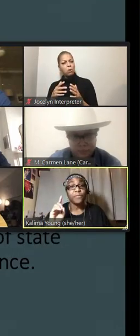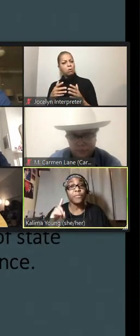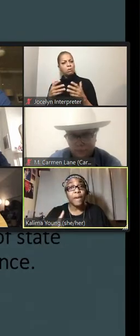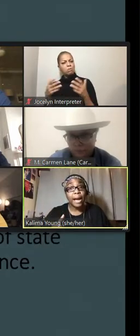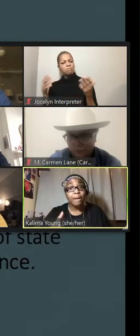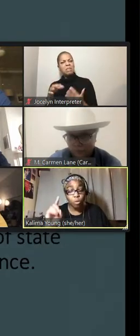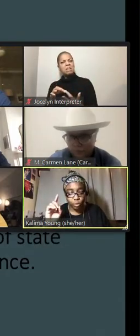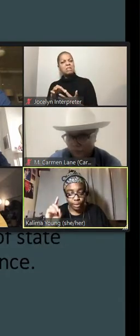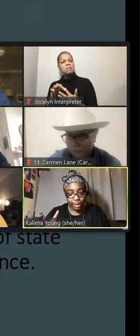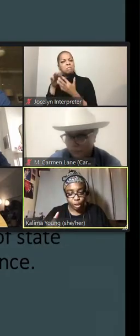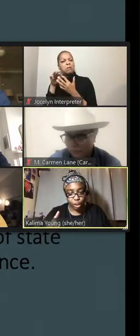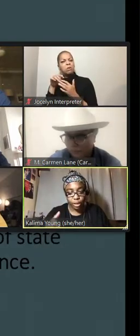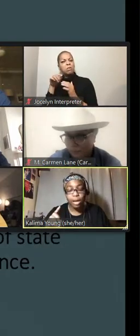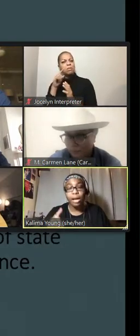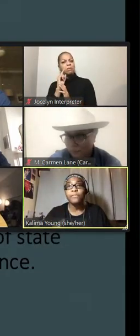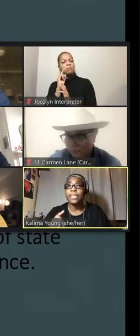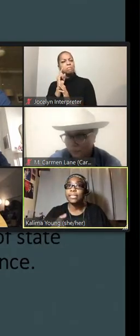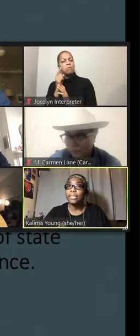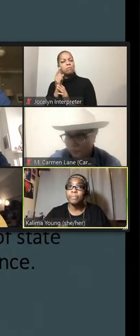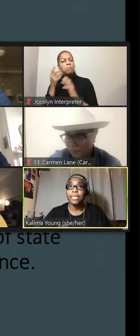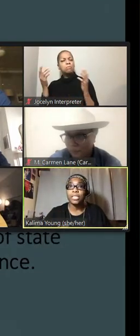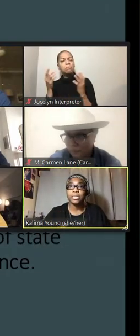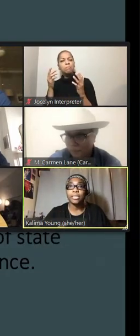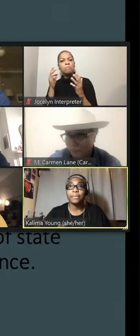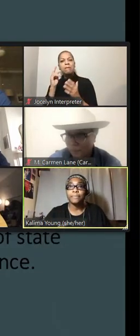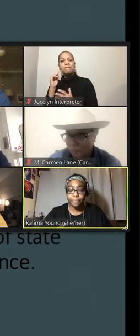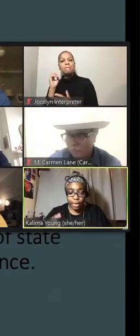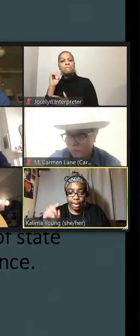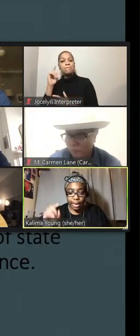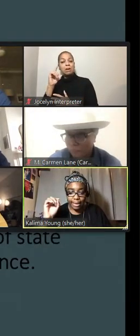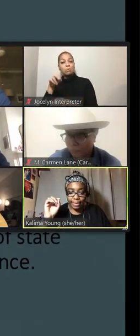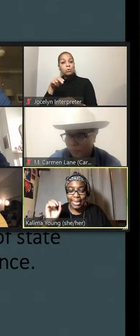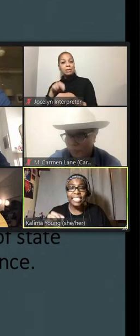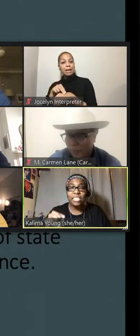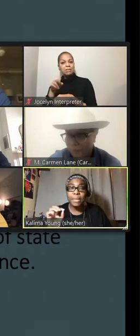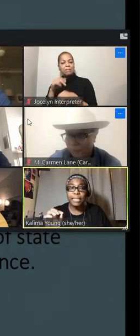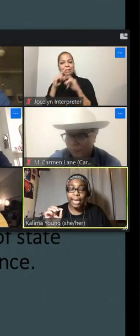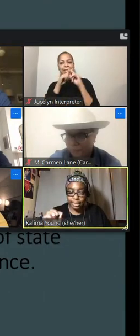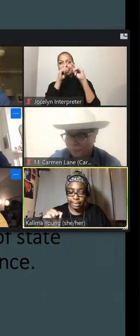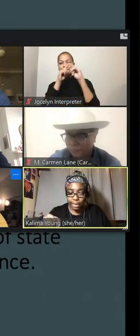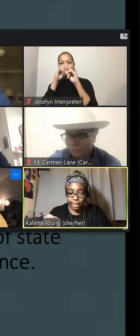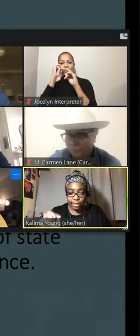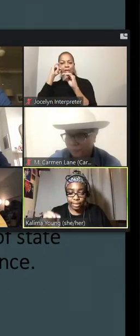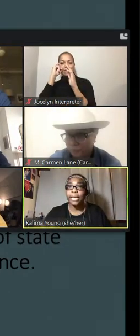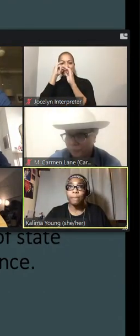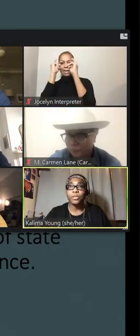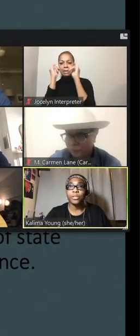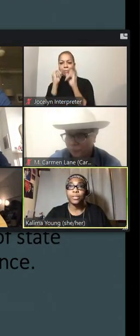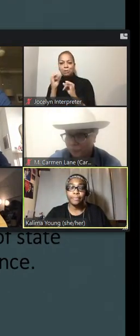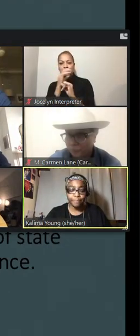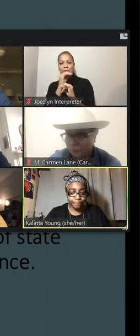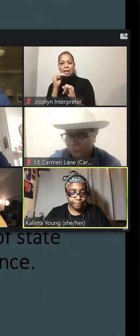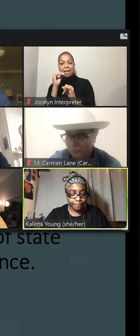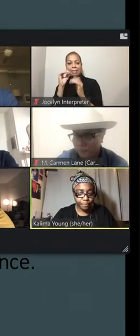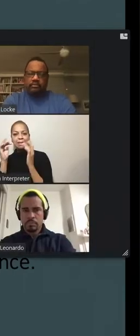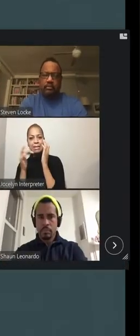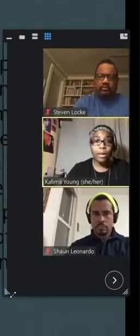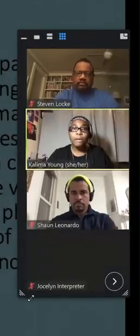moment is the viral nature of these images and the intimate technology that's used to capture